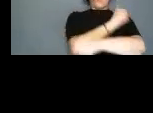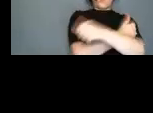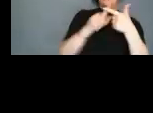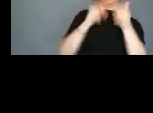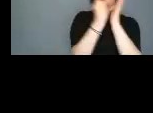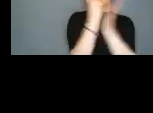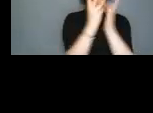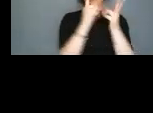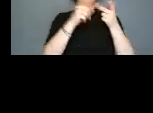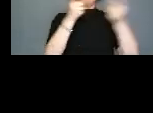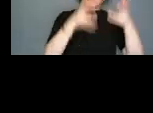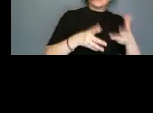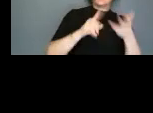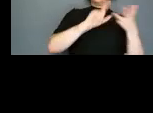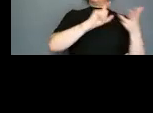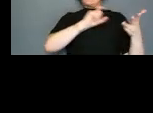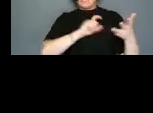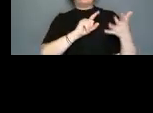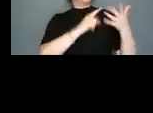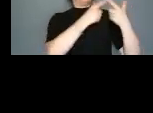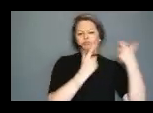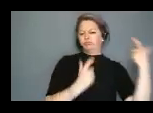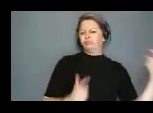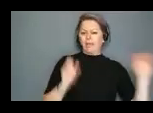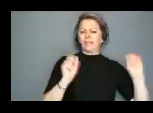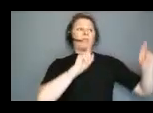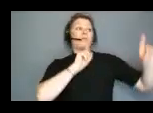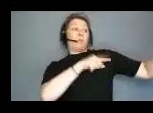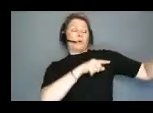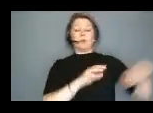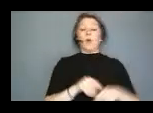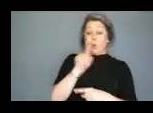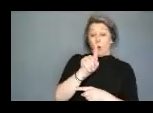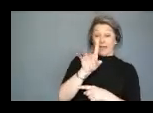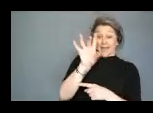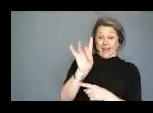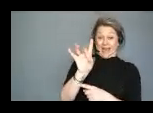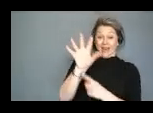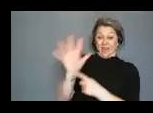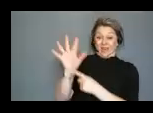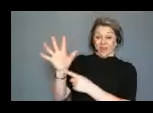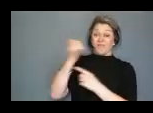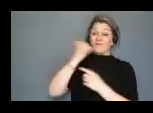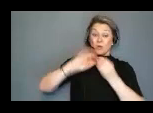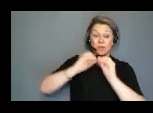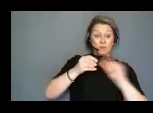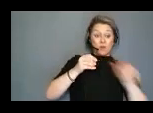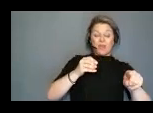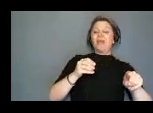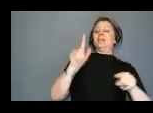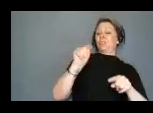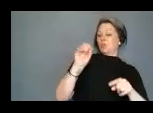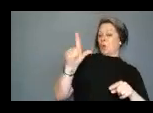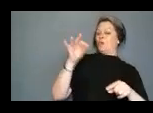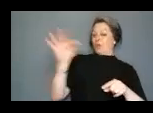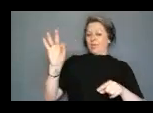a director, or a police officer as well. And that 1855 number there, that is the provincial toll-free number, can be called